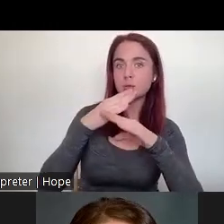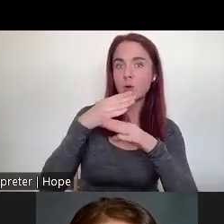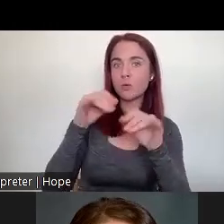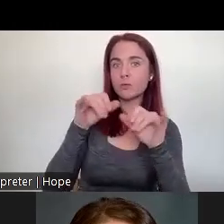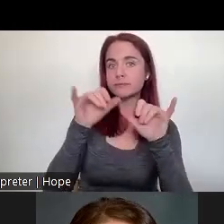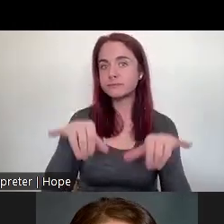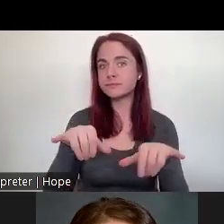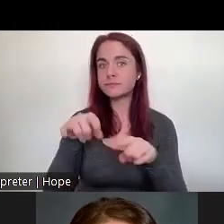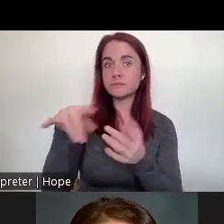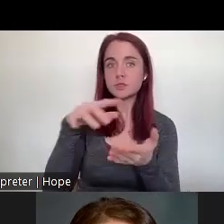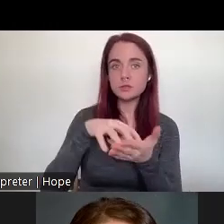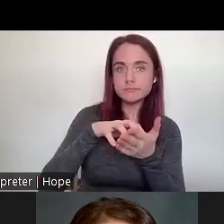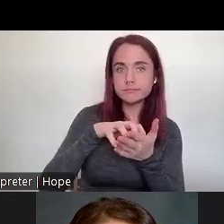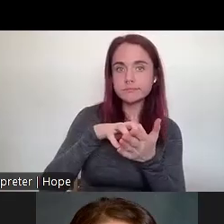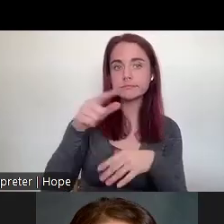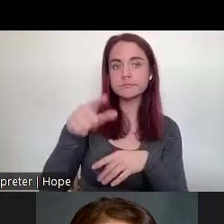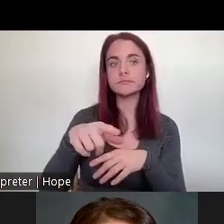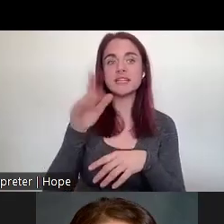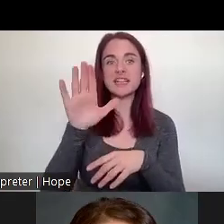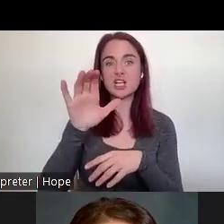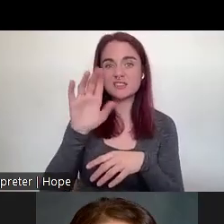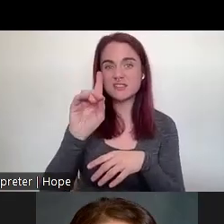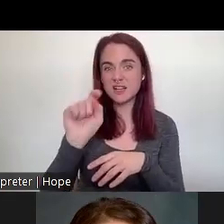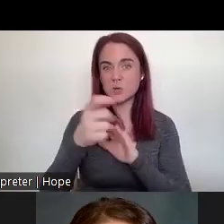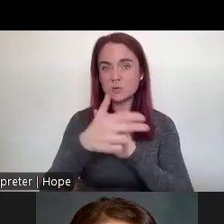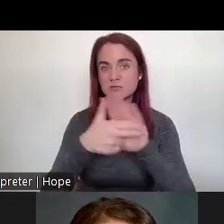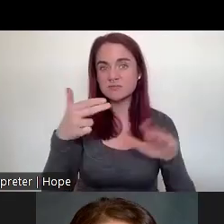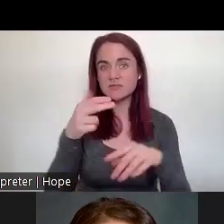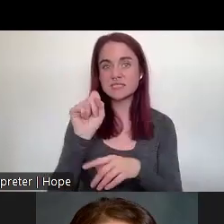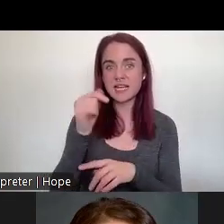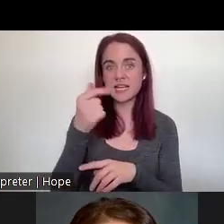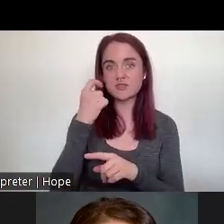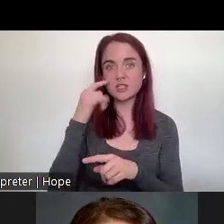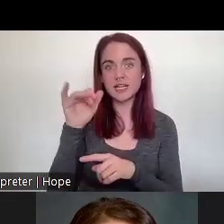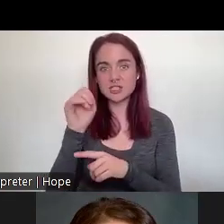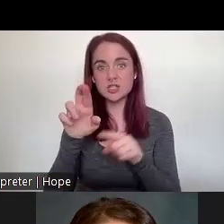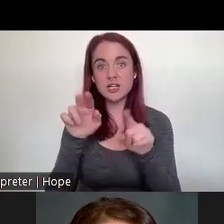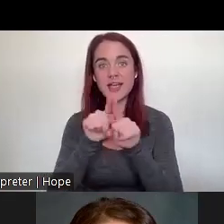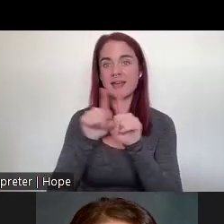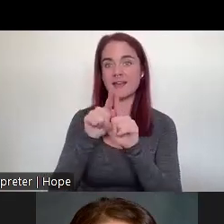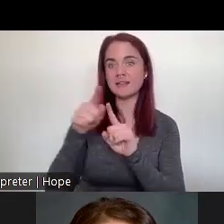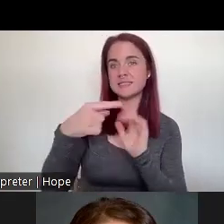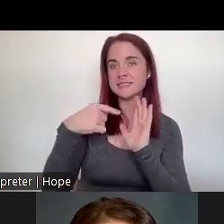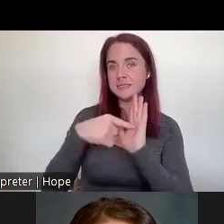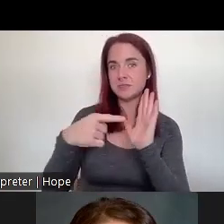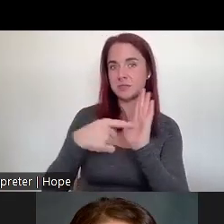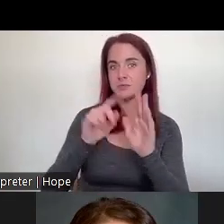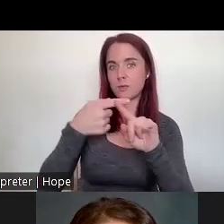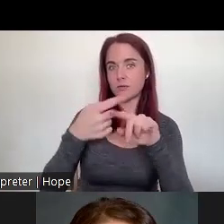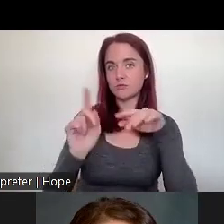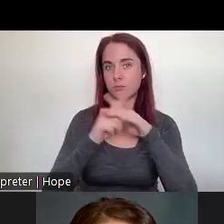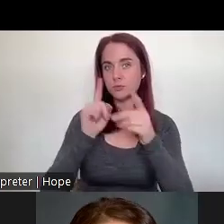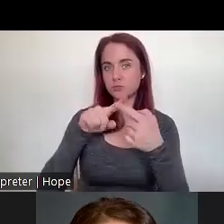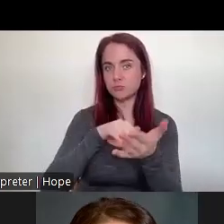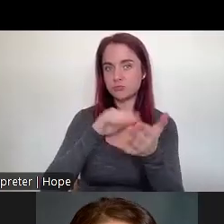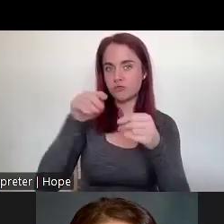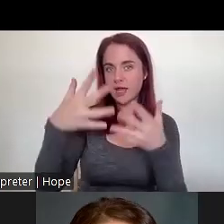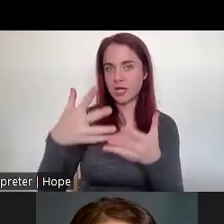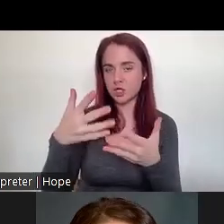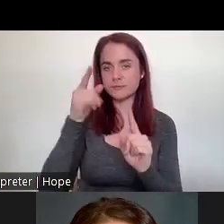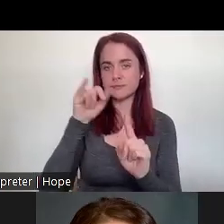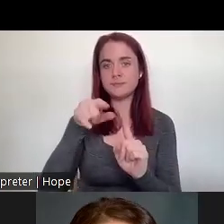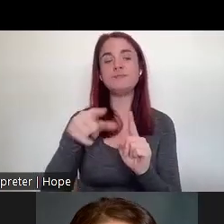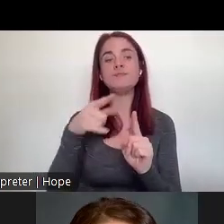their diagnosed cancer stage, and symptoms that they presented to a provider with. And this information is